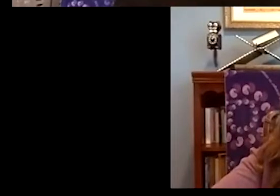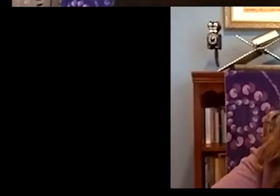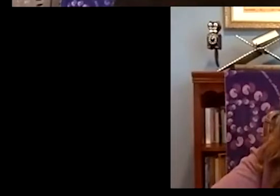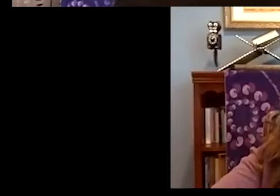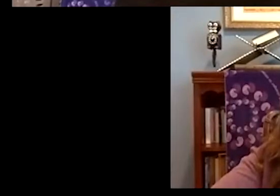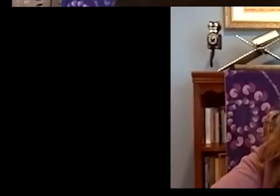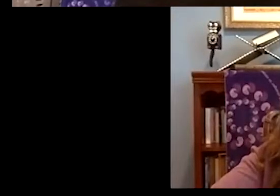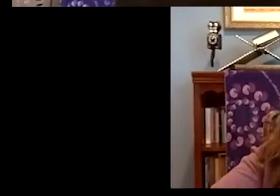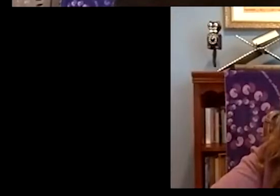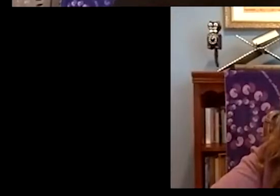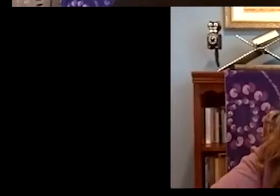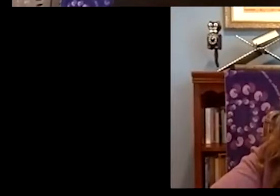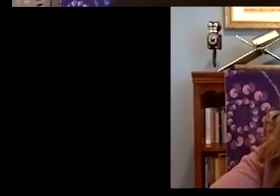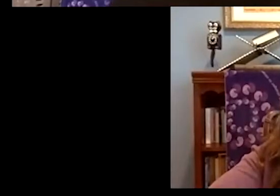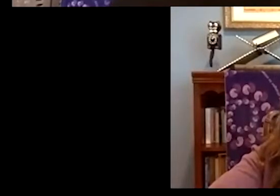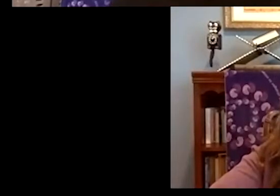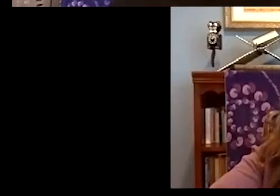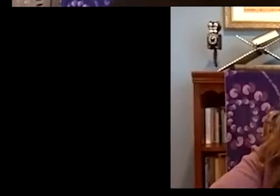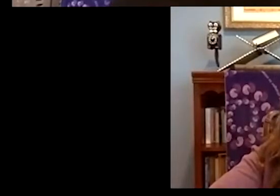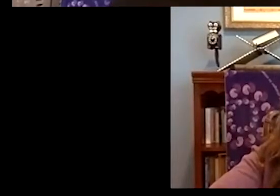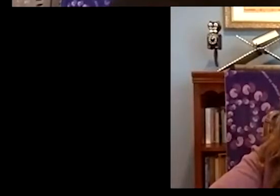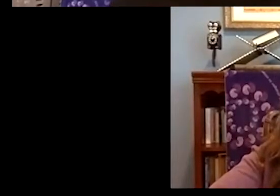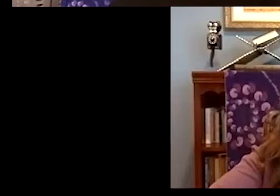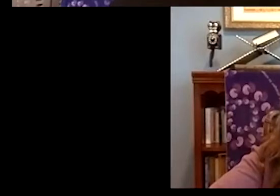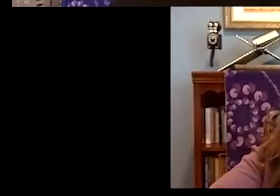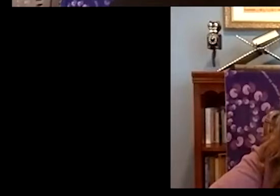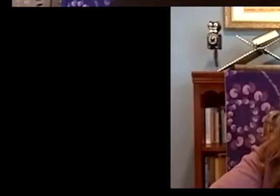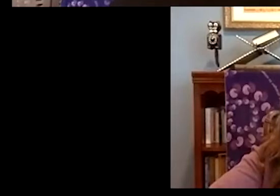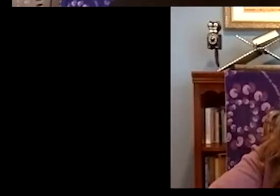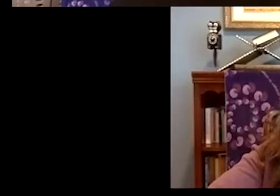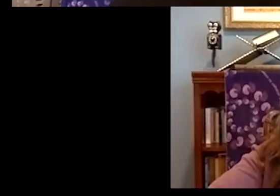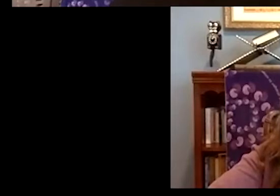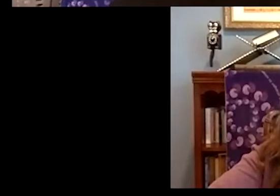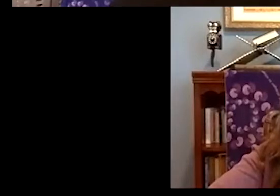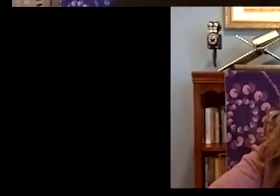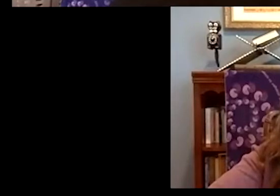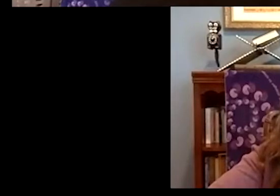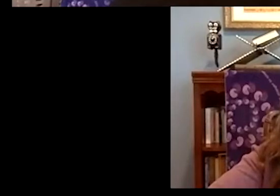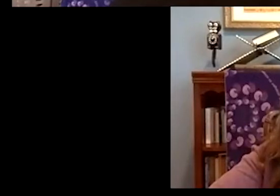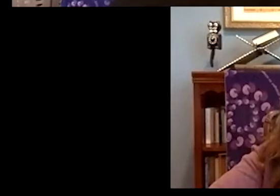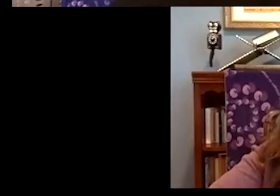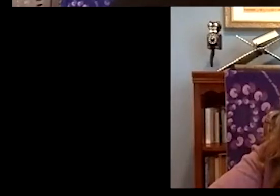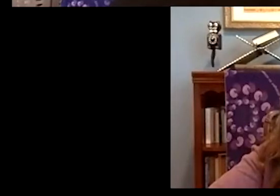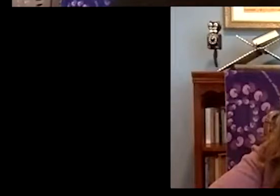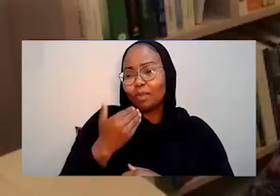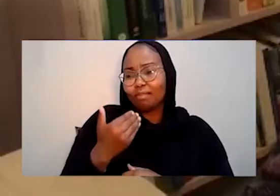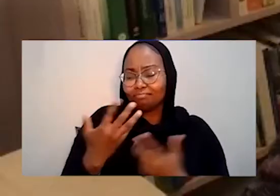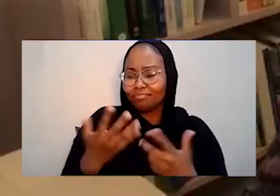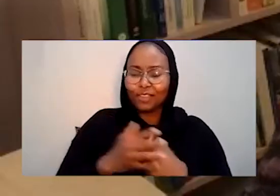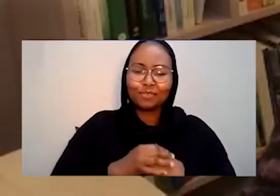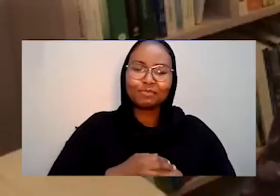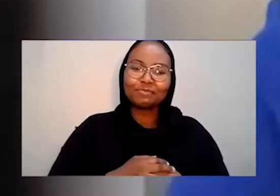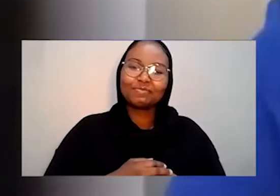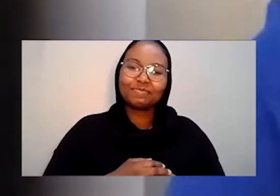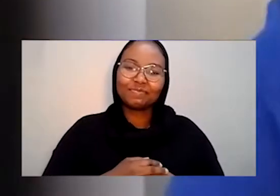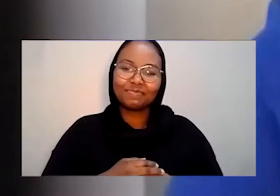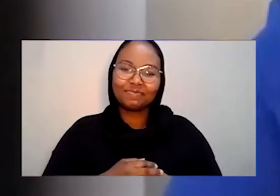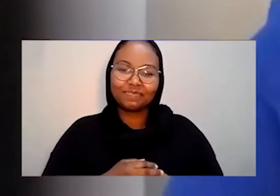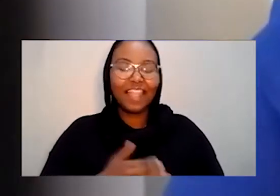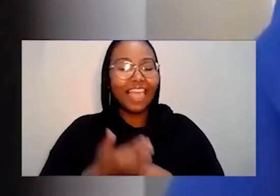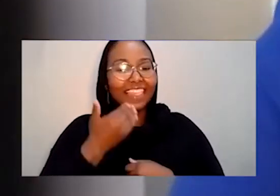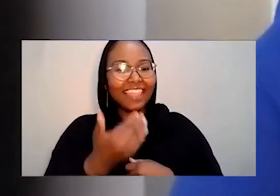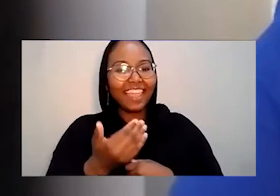community. But first, I want to throw it to the Odyssey and Sisterhood teams. Thank you,